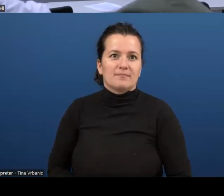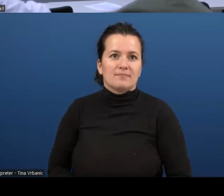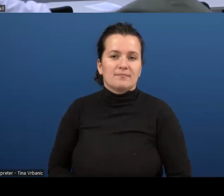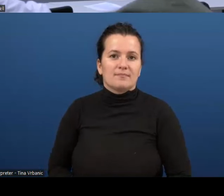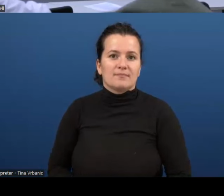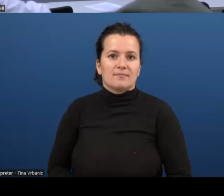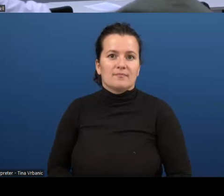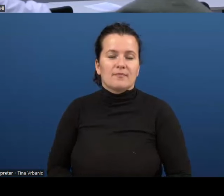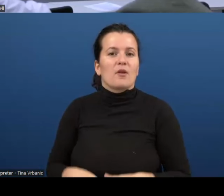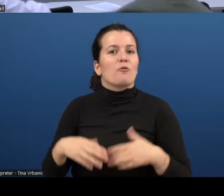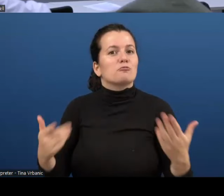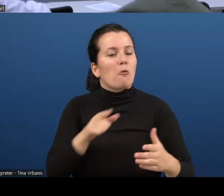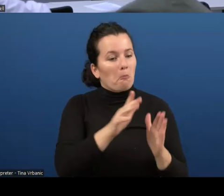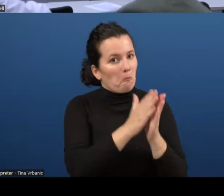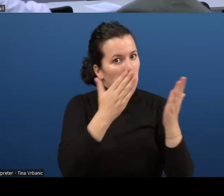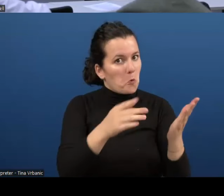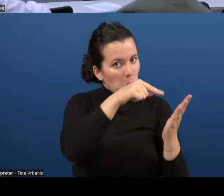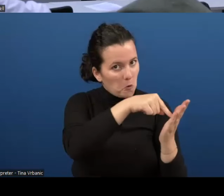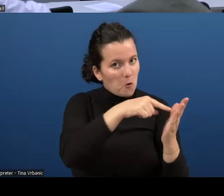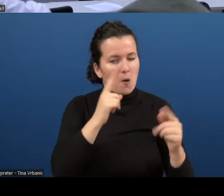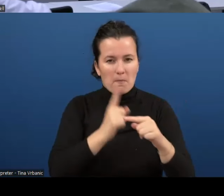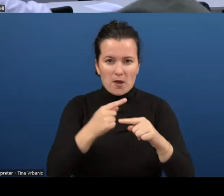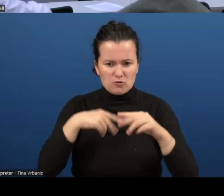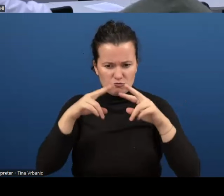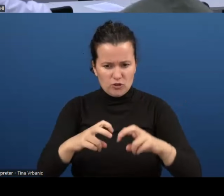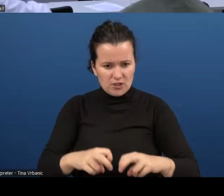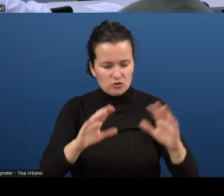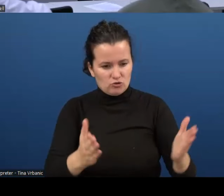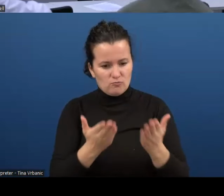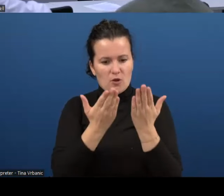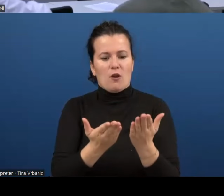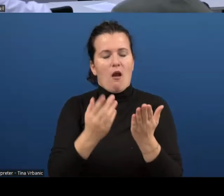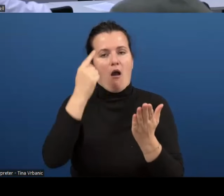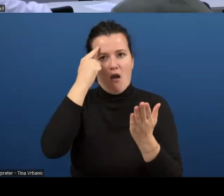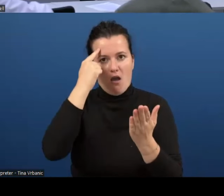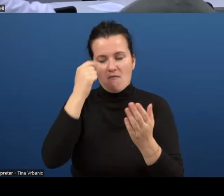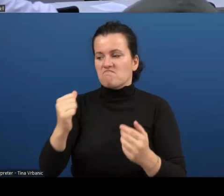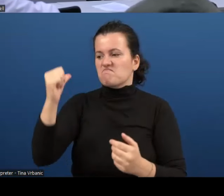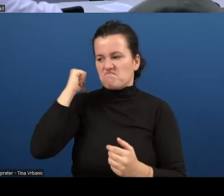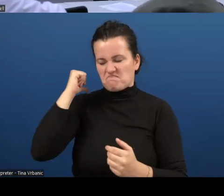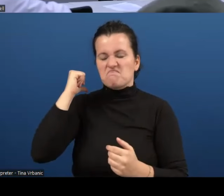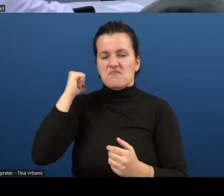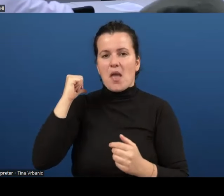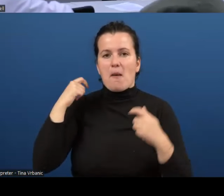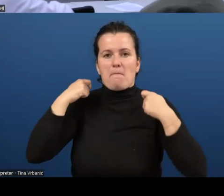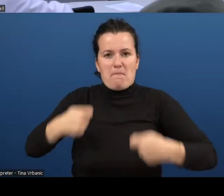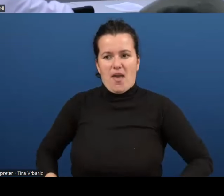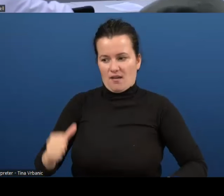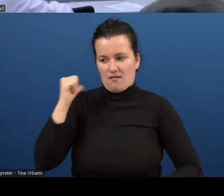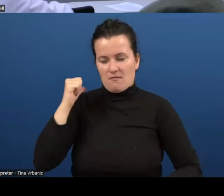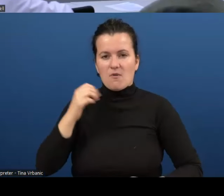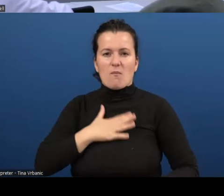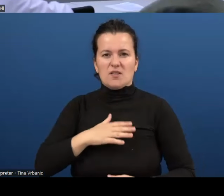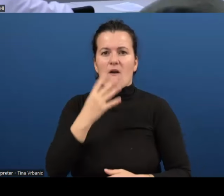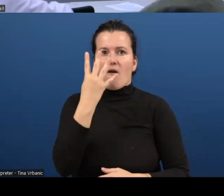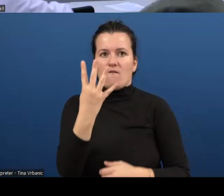recommendations, we think that if you want to use something for the back, then 4x4 grid of vibration motors